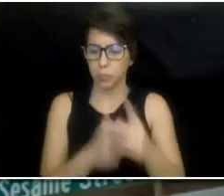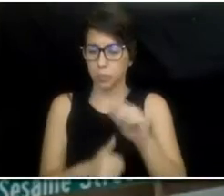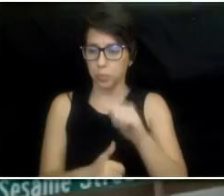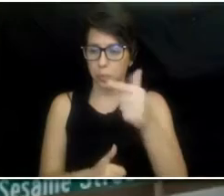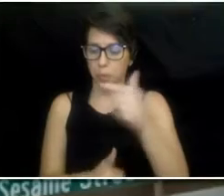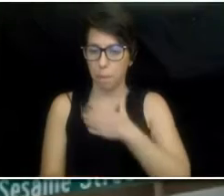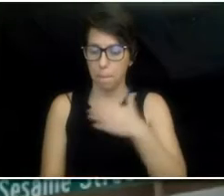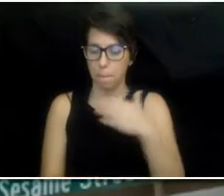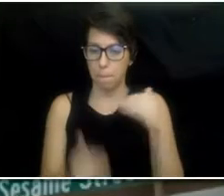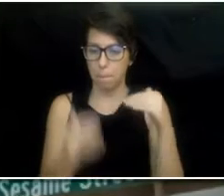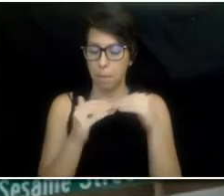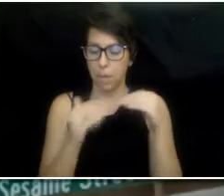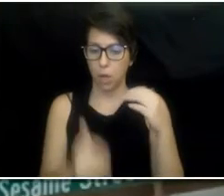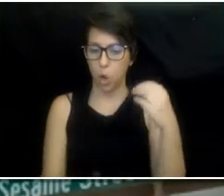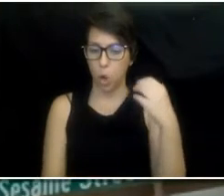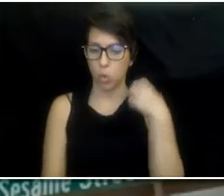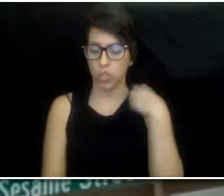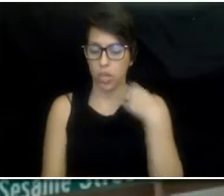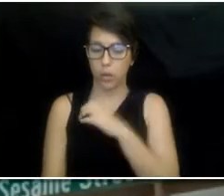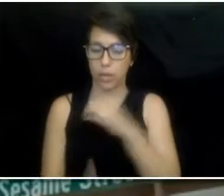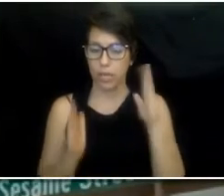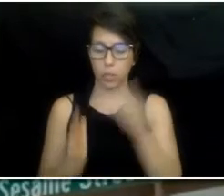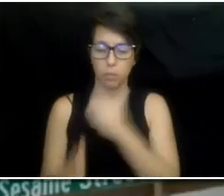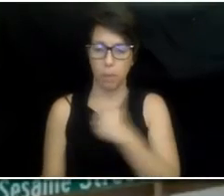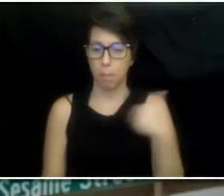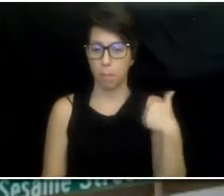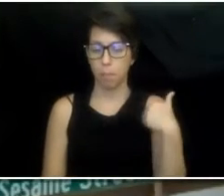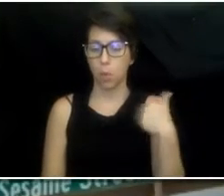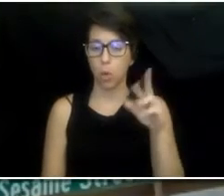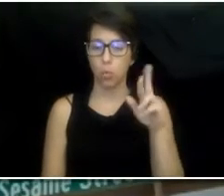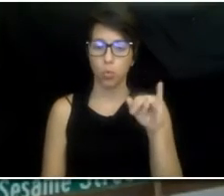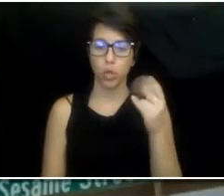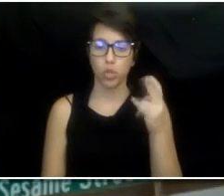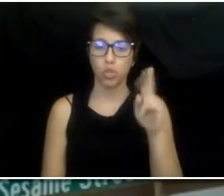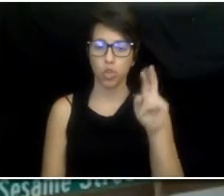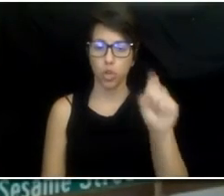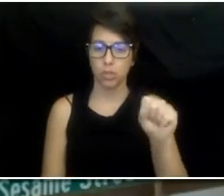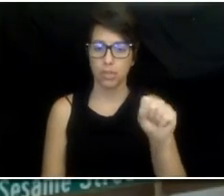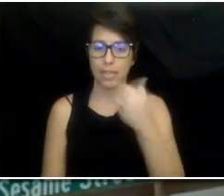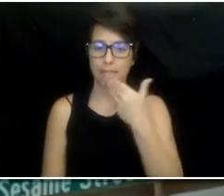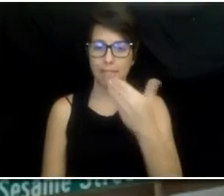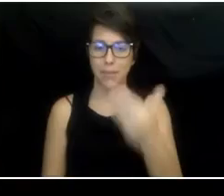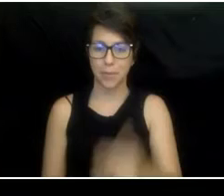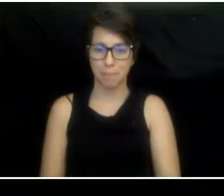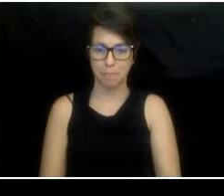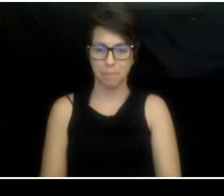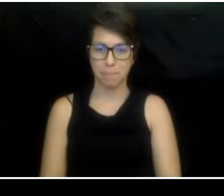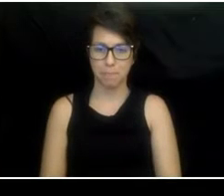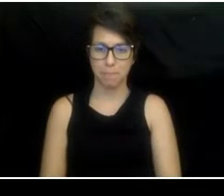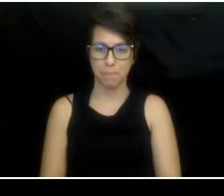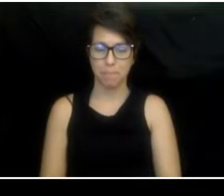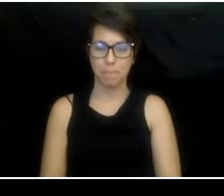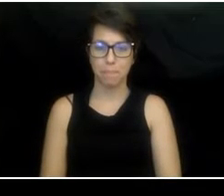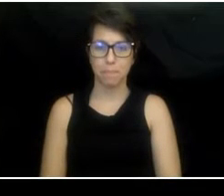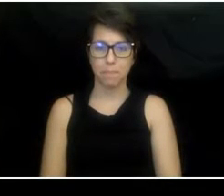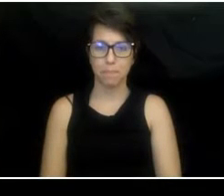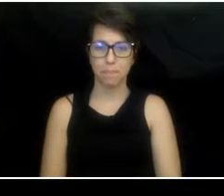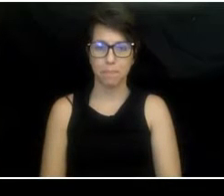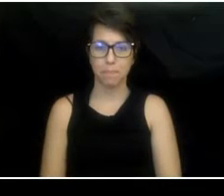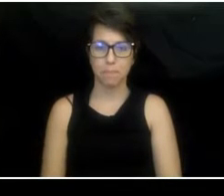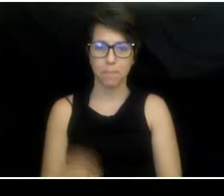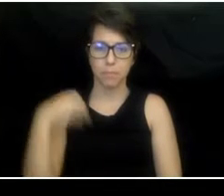thank you commissioner I'm trying to turn it over to my colleague council member Richards is chair Richards